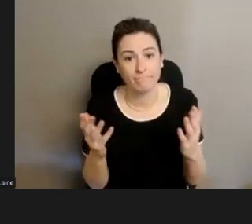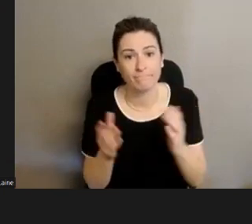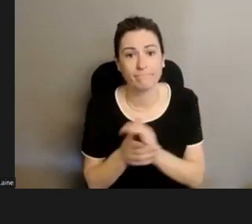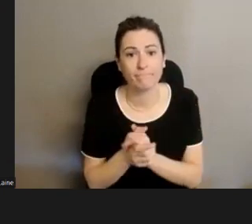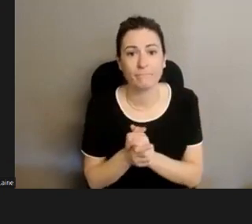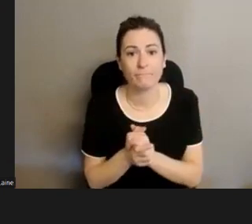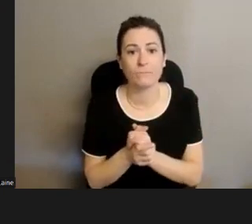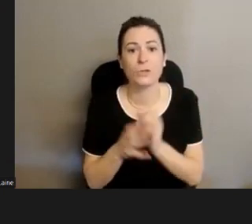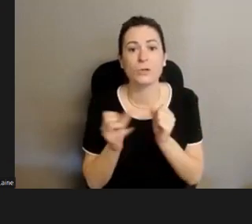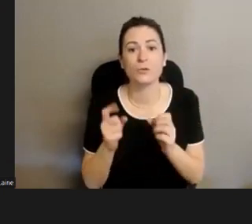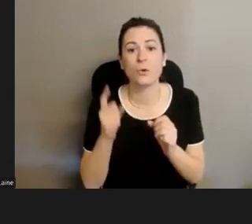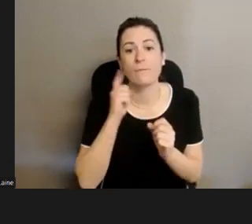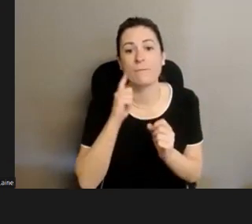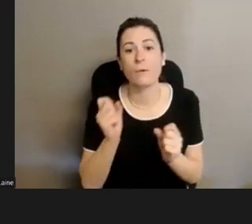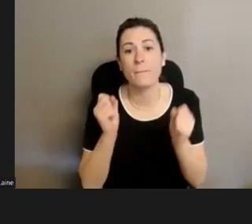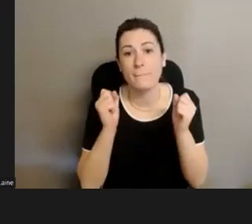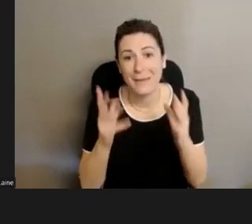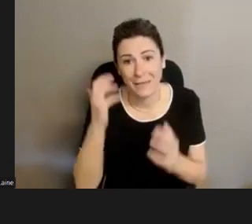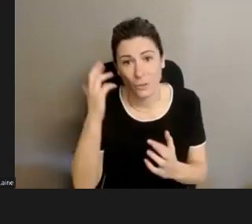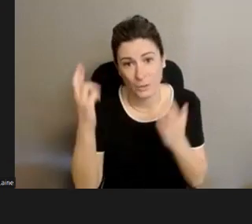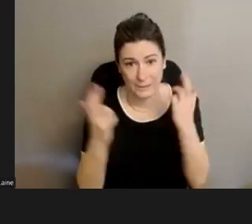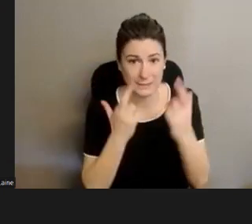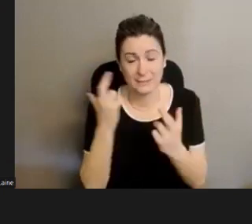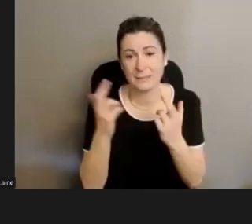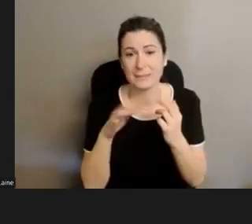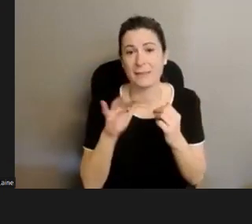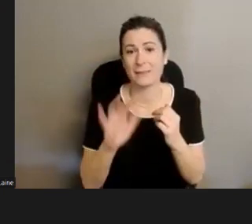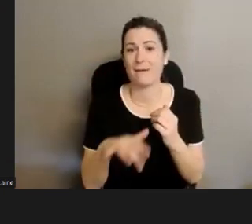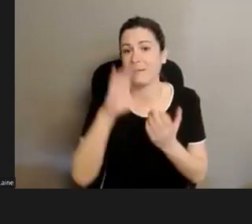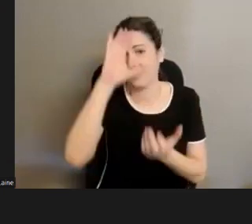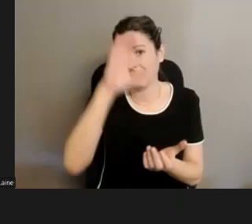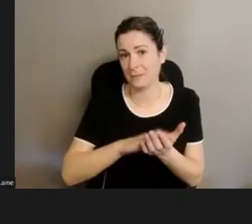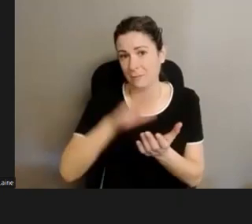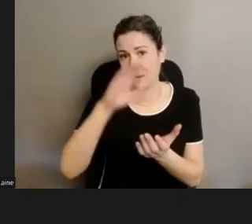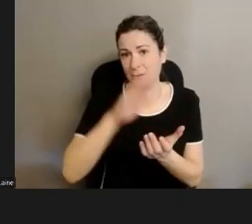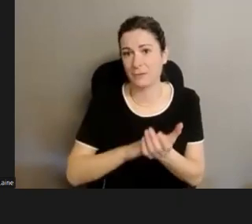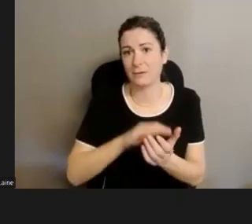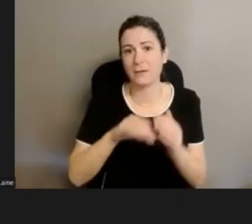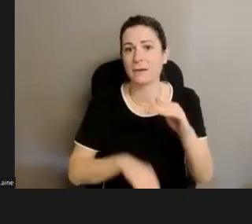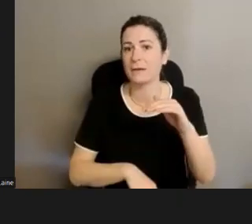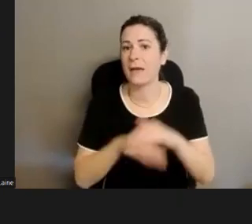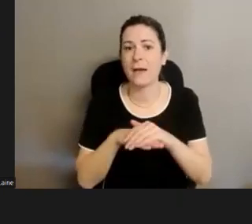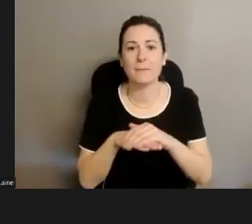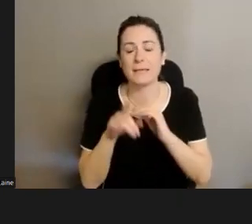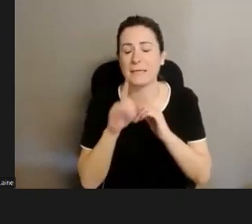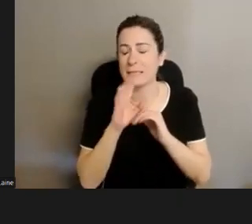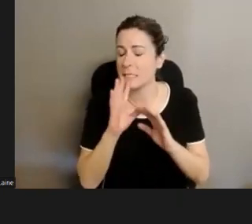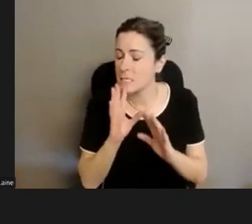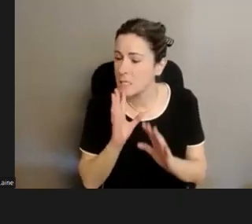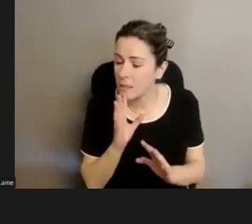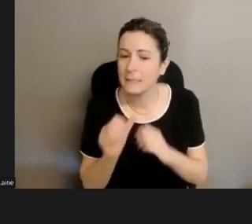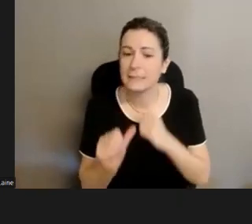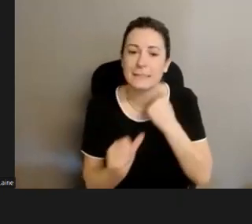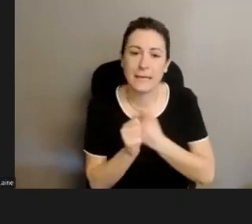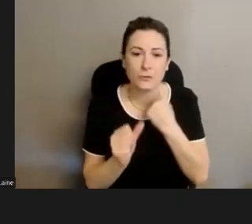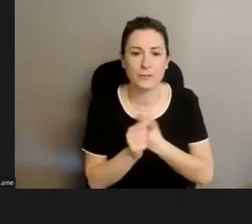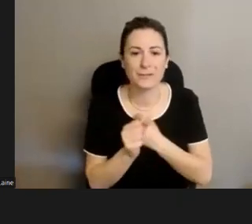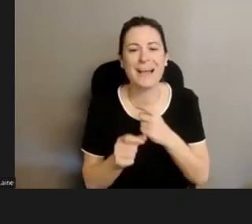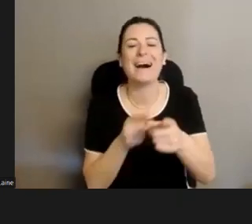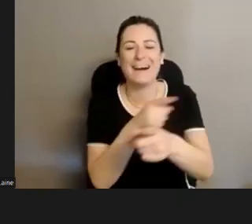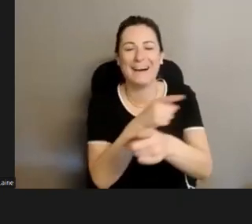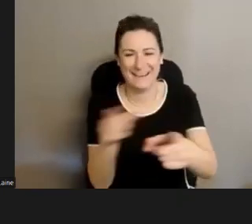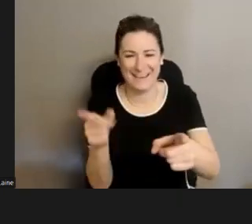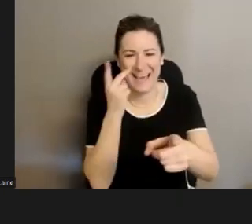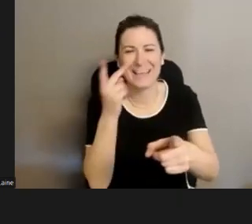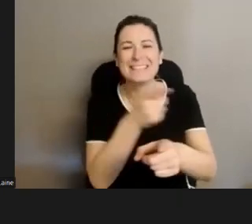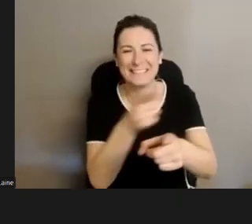spousal cap is such a damage. Oh, I can just see at the bottom of the screen, Liz, that you've put it in the chat. Thank